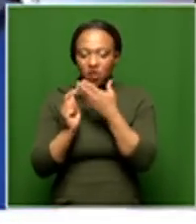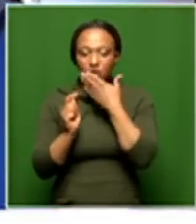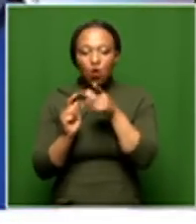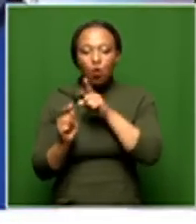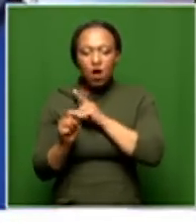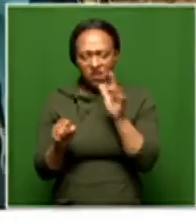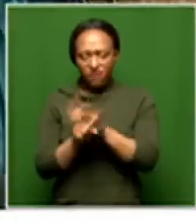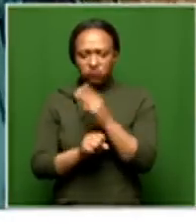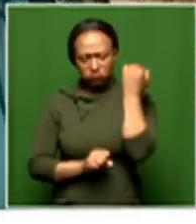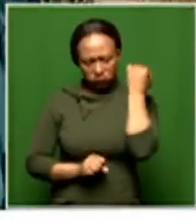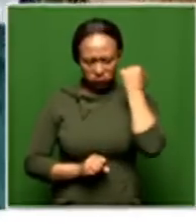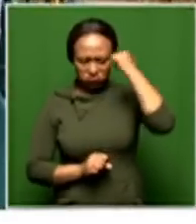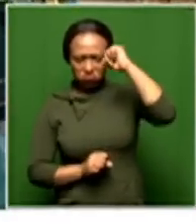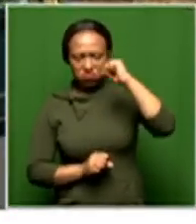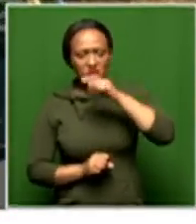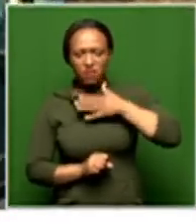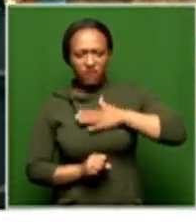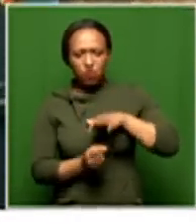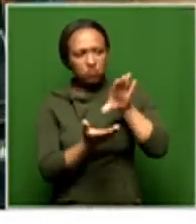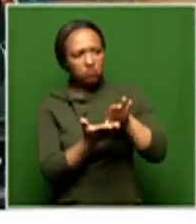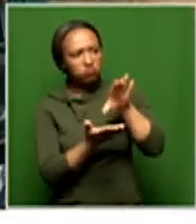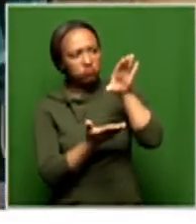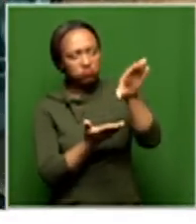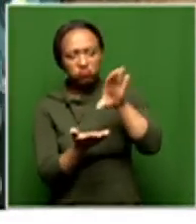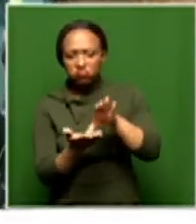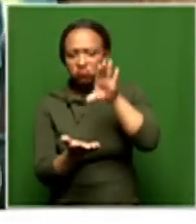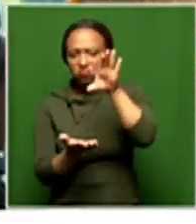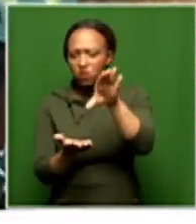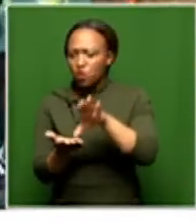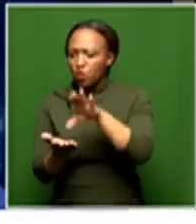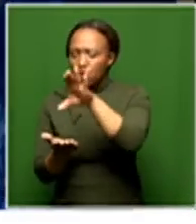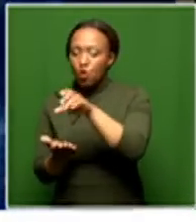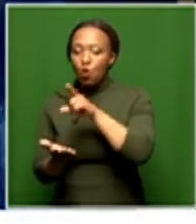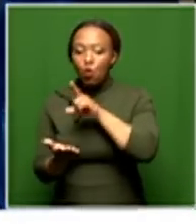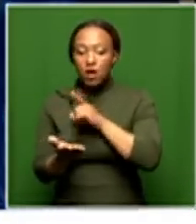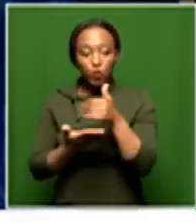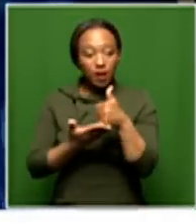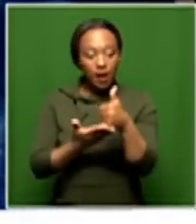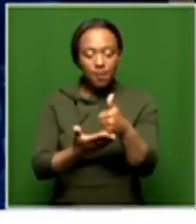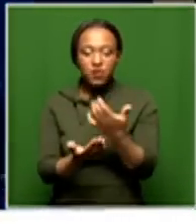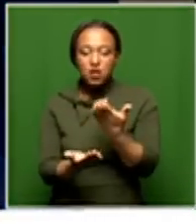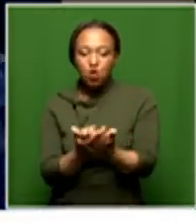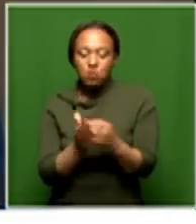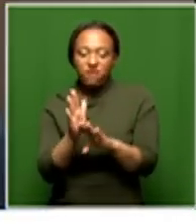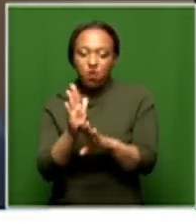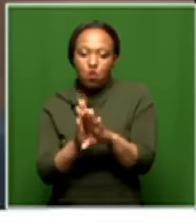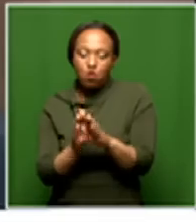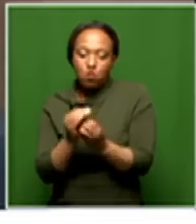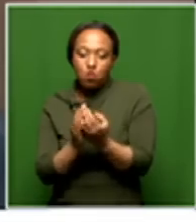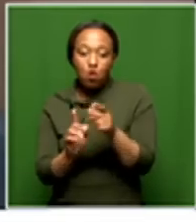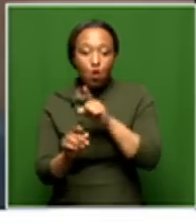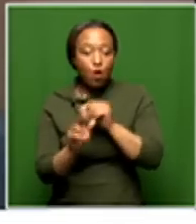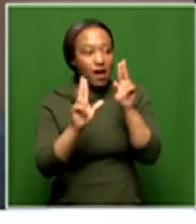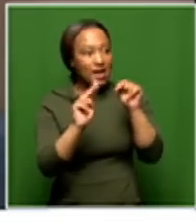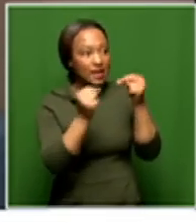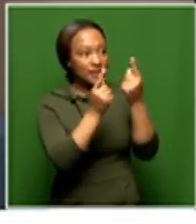denies to invest good money in different areas that can give stimulus to the economy of the country. And the Treasury, because